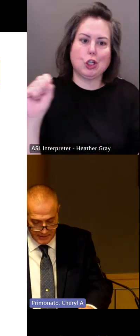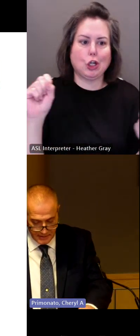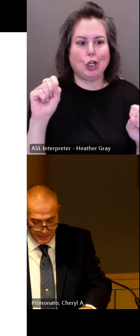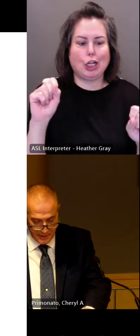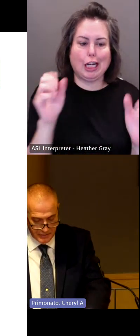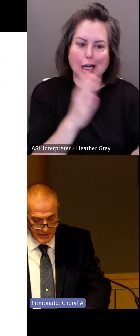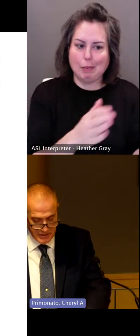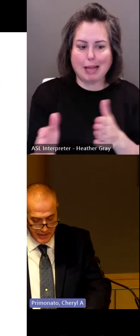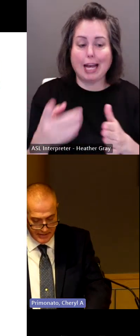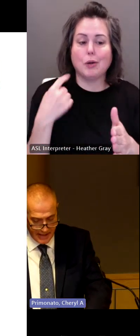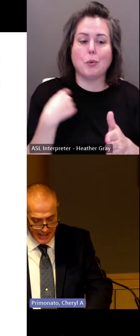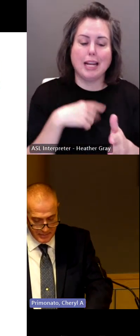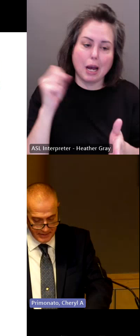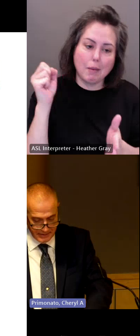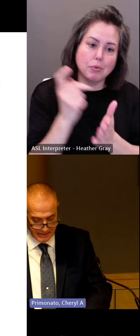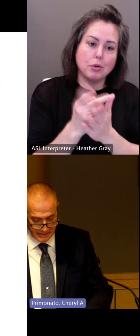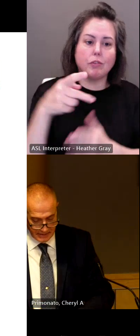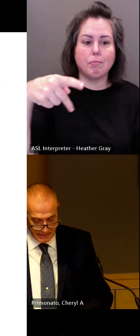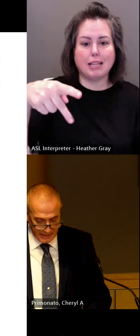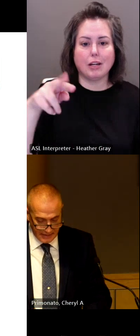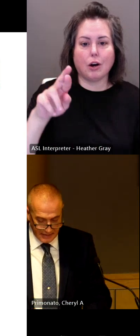approved PRT's PTASK.